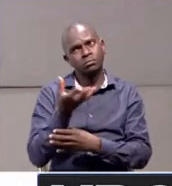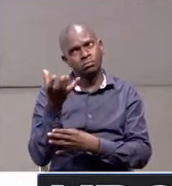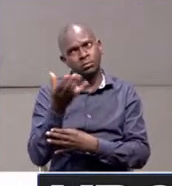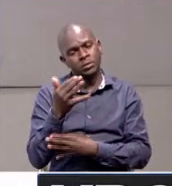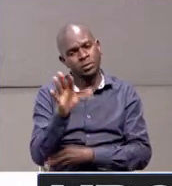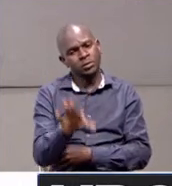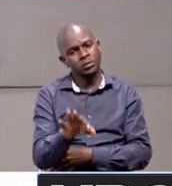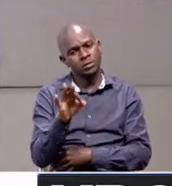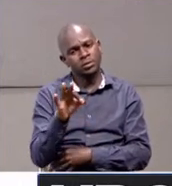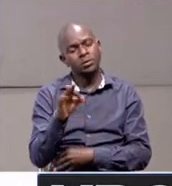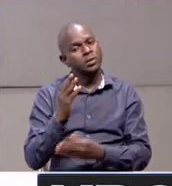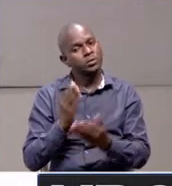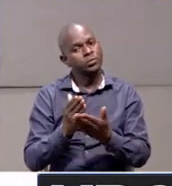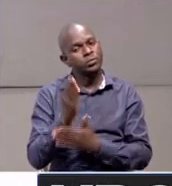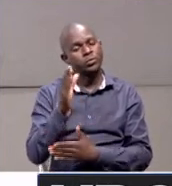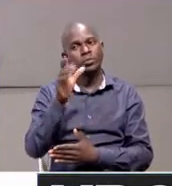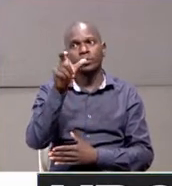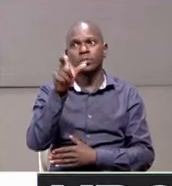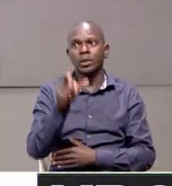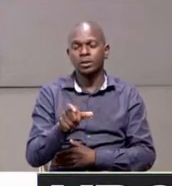and chose the authentic one.